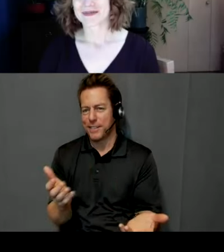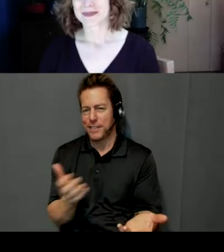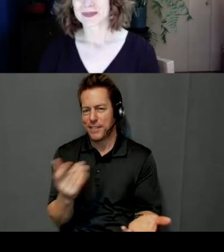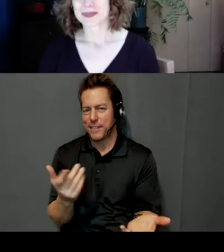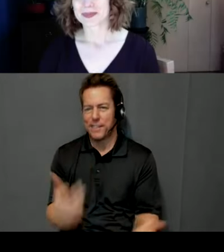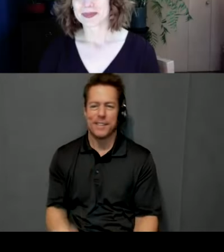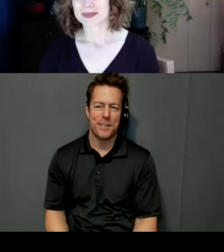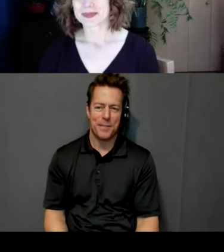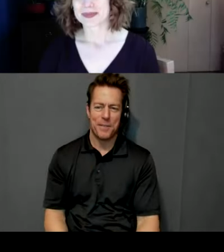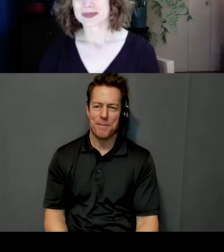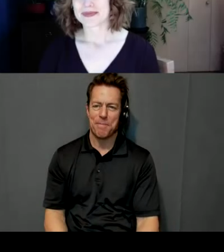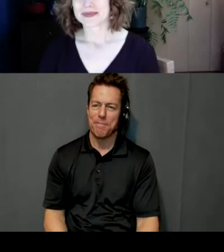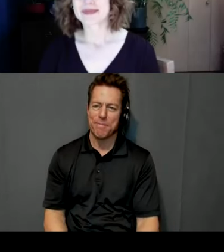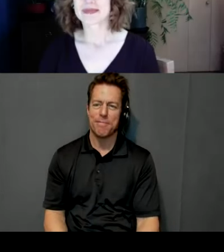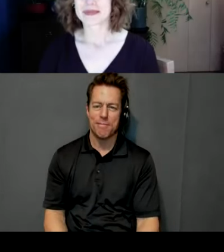Yeah, and that's about it.